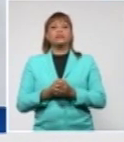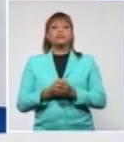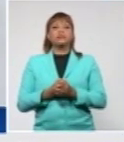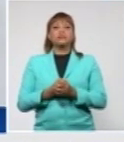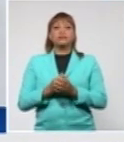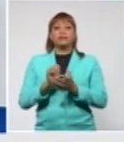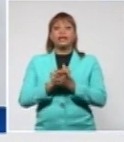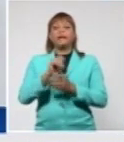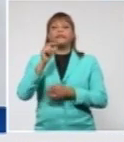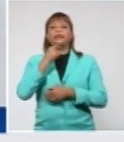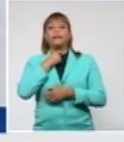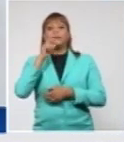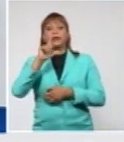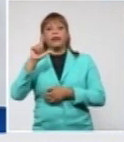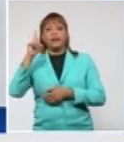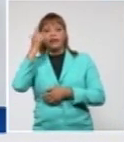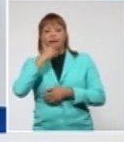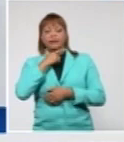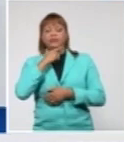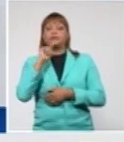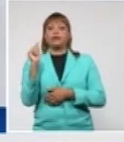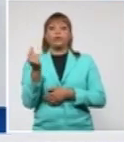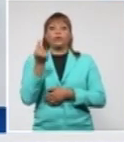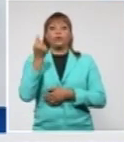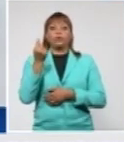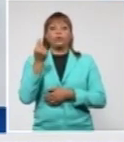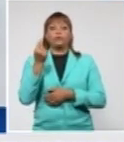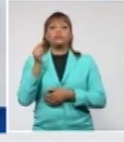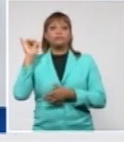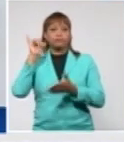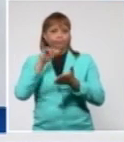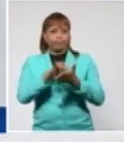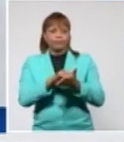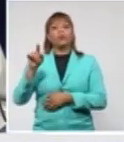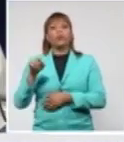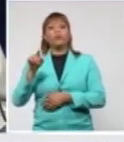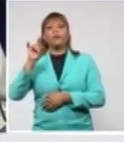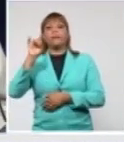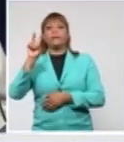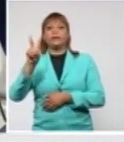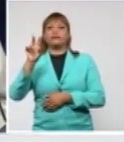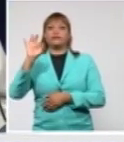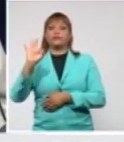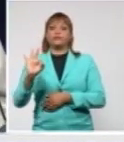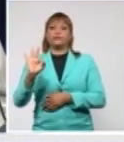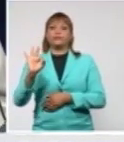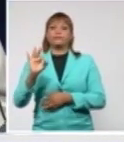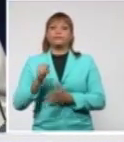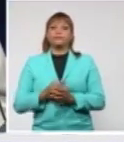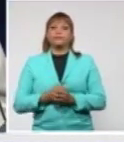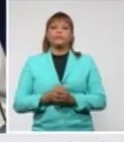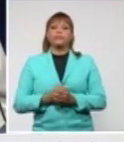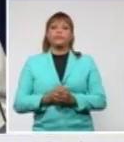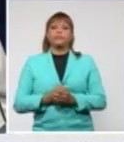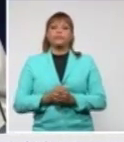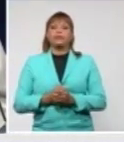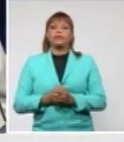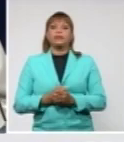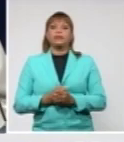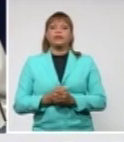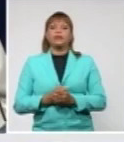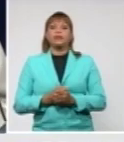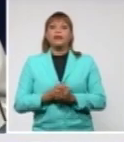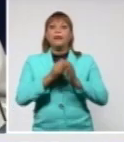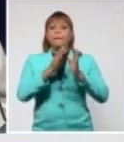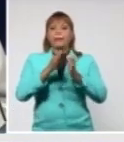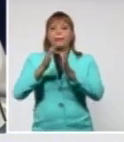from Guantánamo belongs to the municipality of the same name. Given yesterday's results by province,